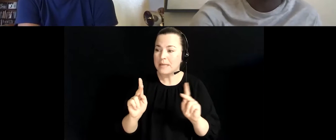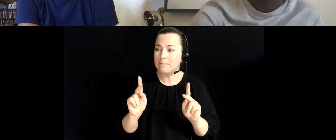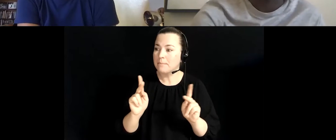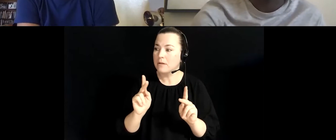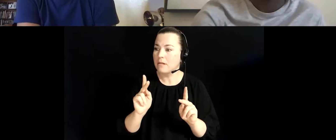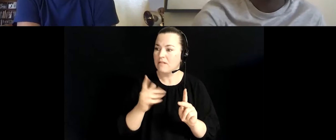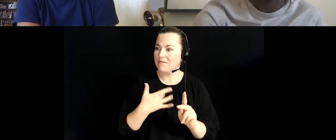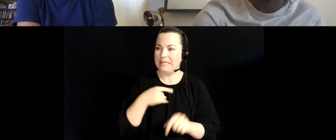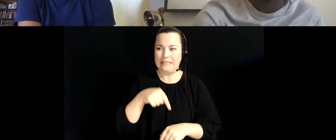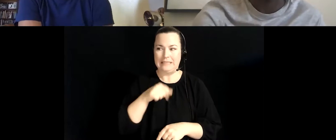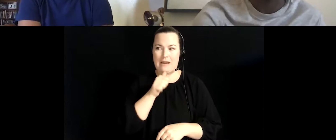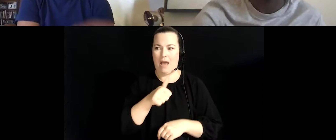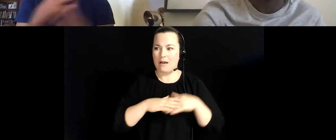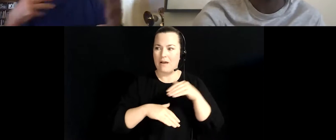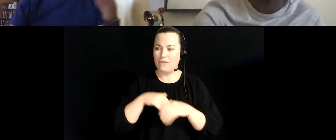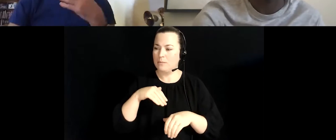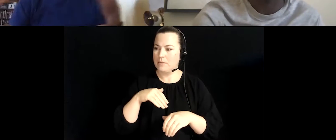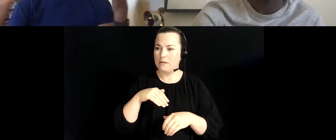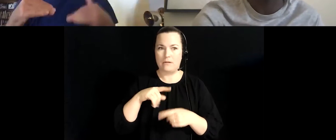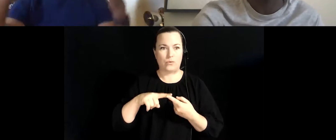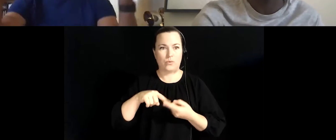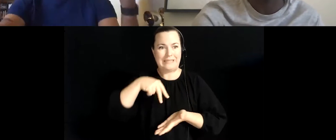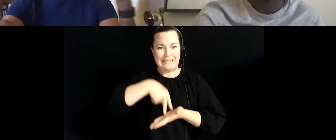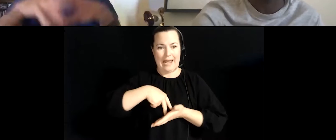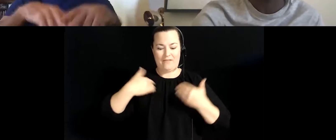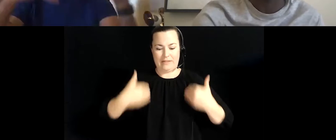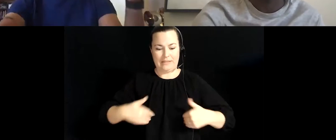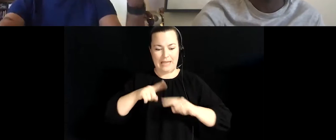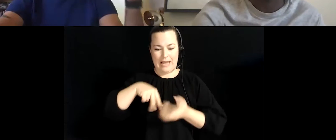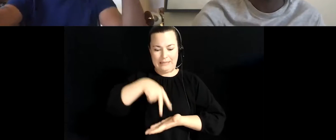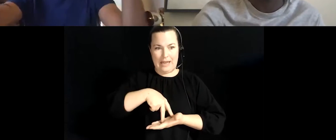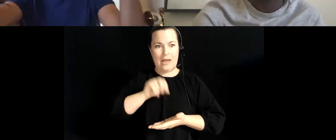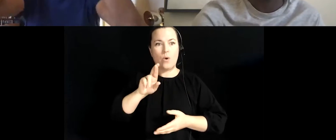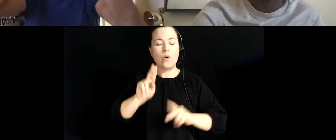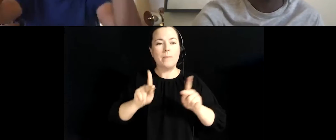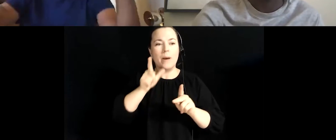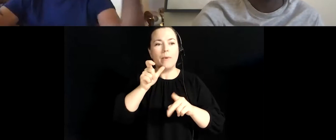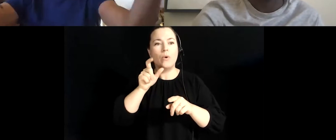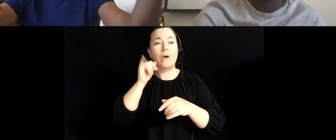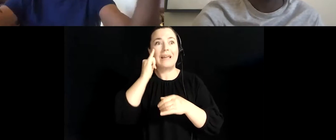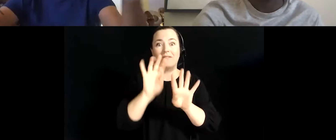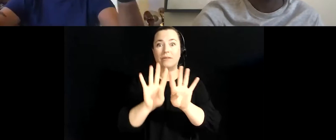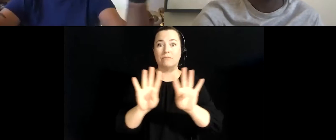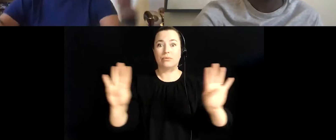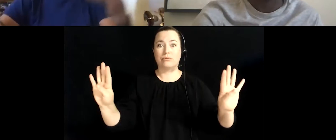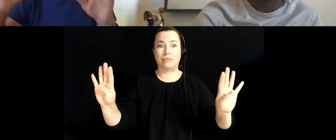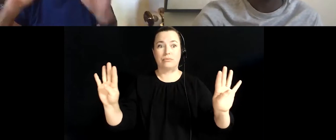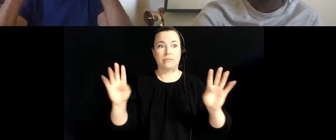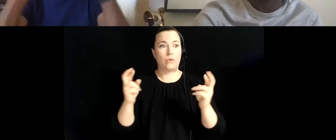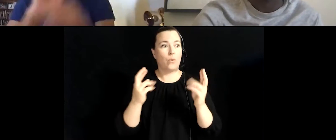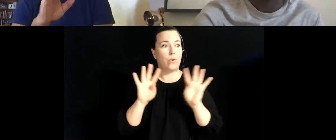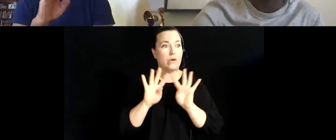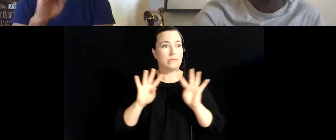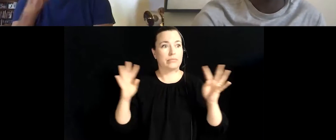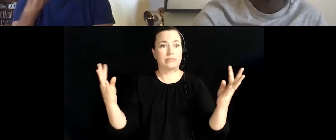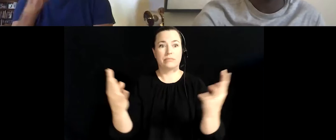to stand in this way, or to people that can't see over, if you have people standing around a